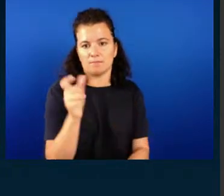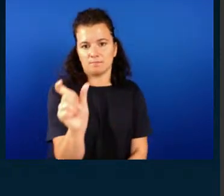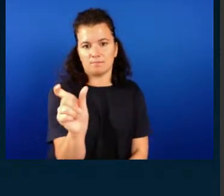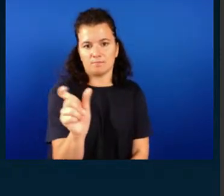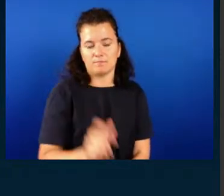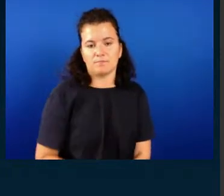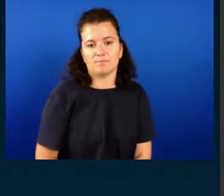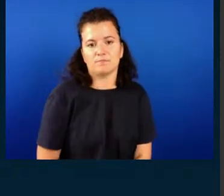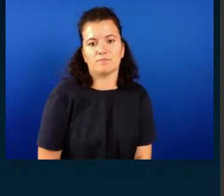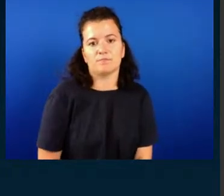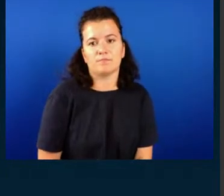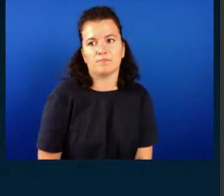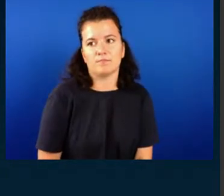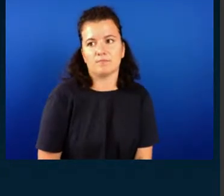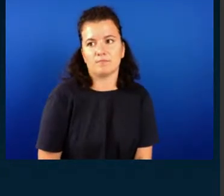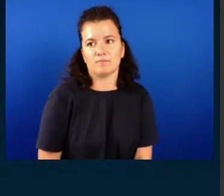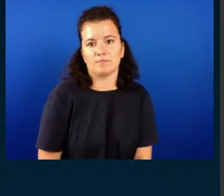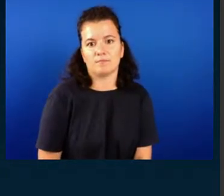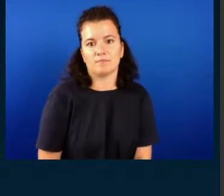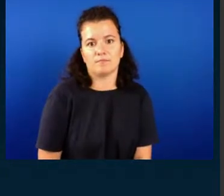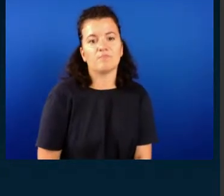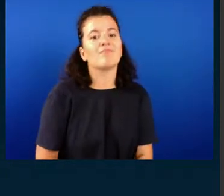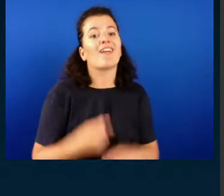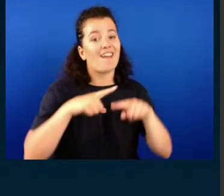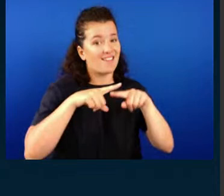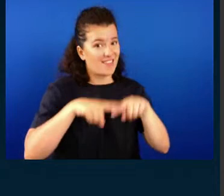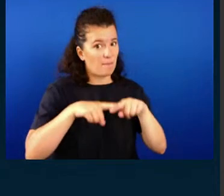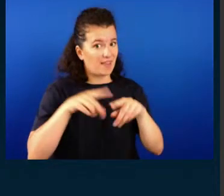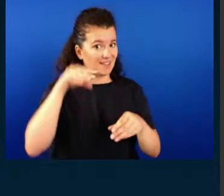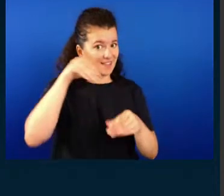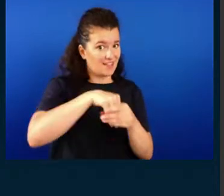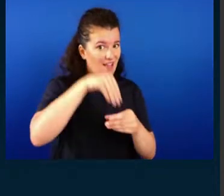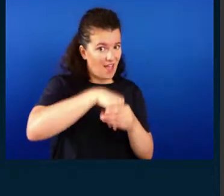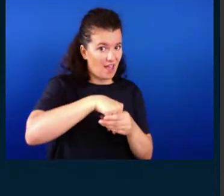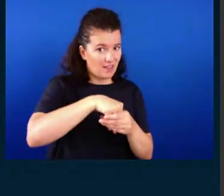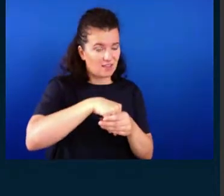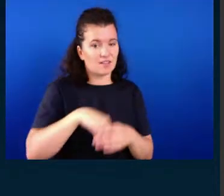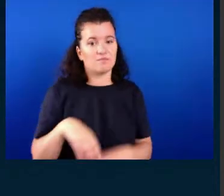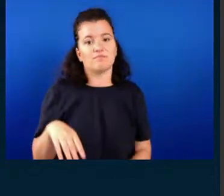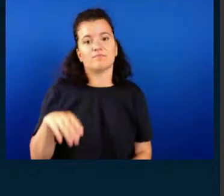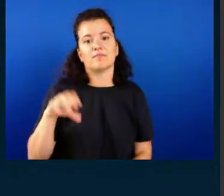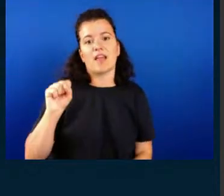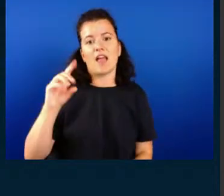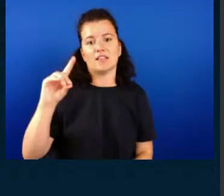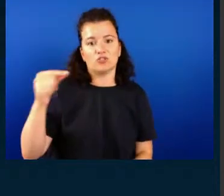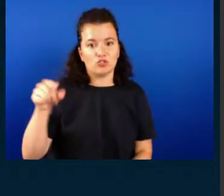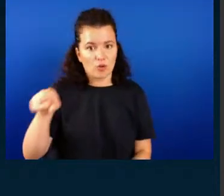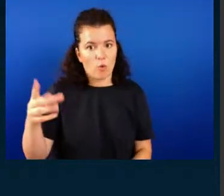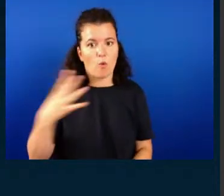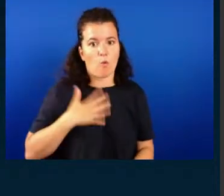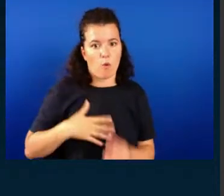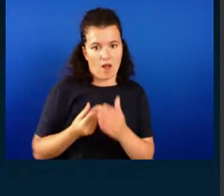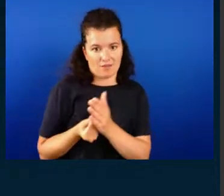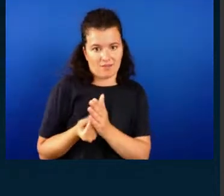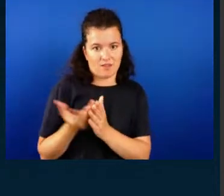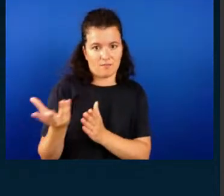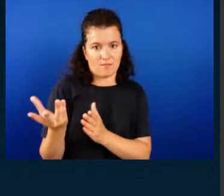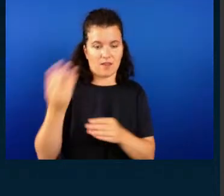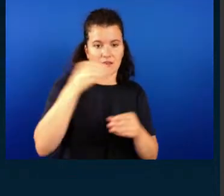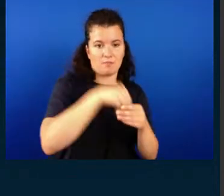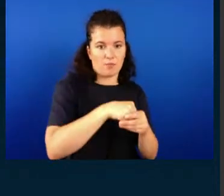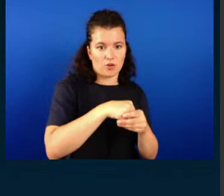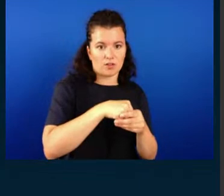add dependencies, and then import the SDK, which I will be using within to